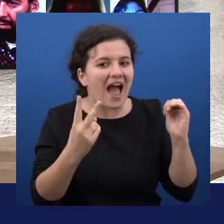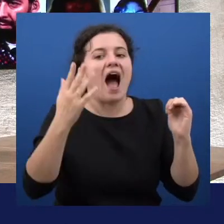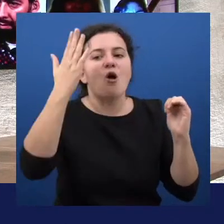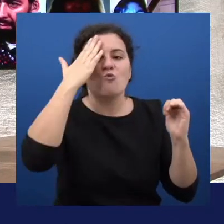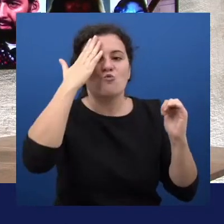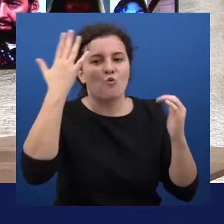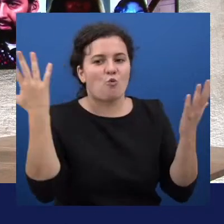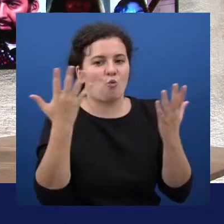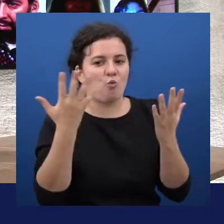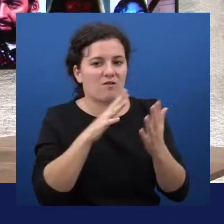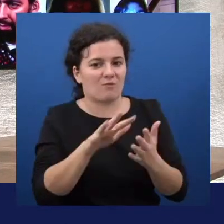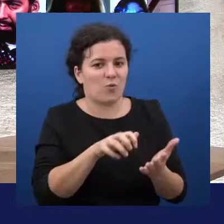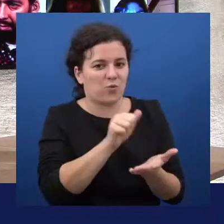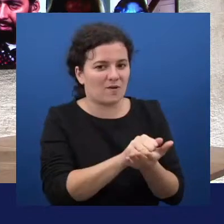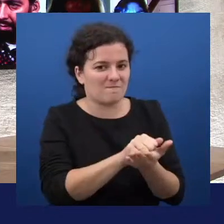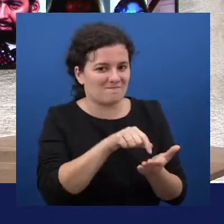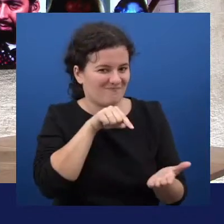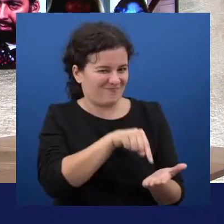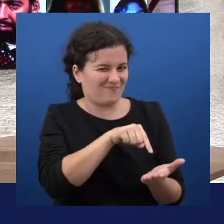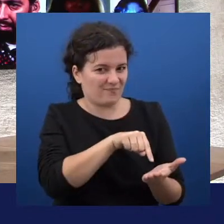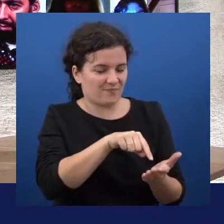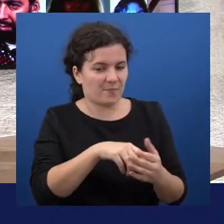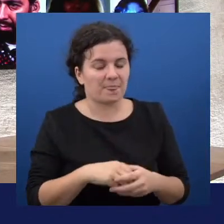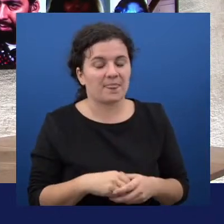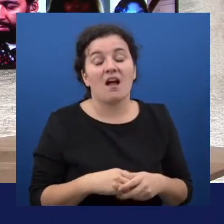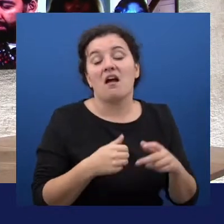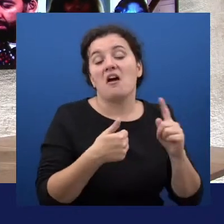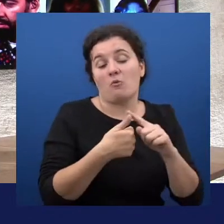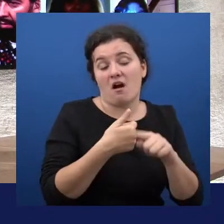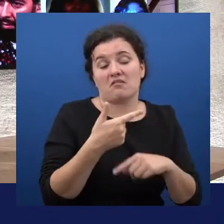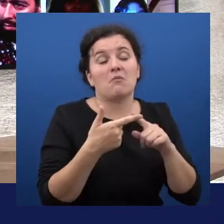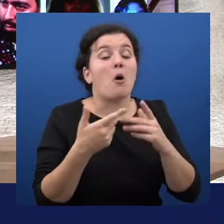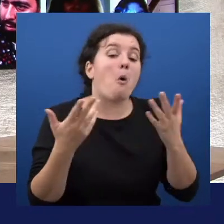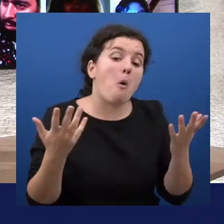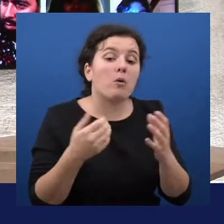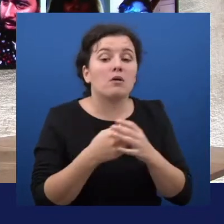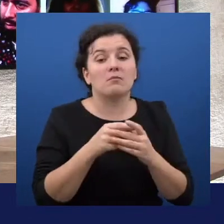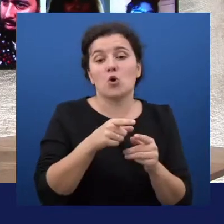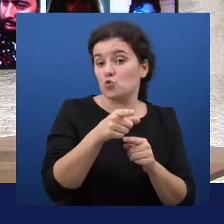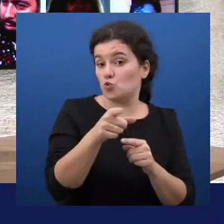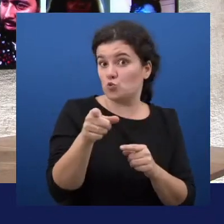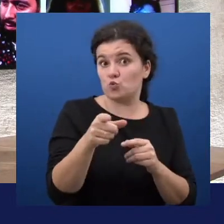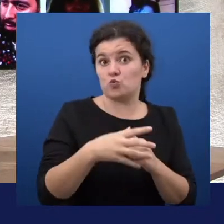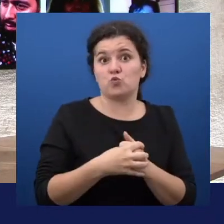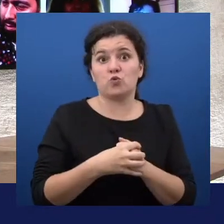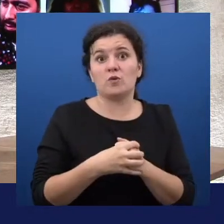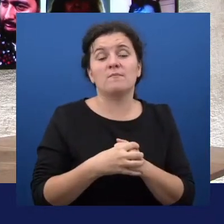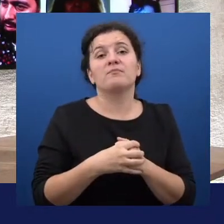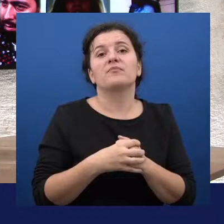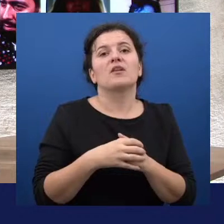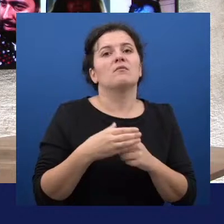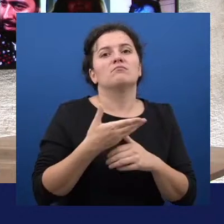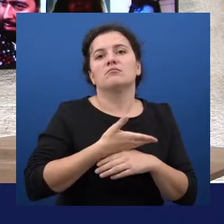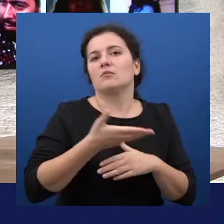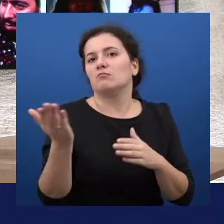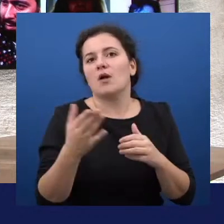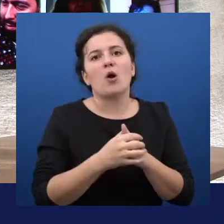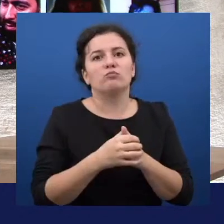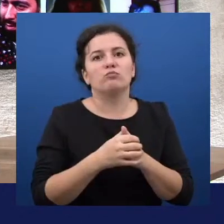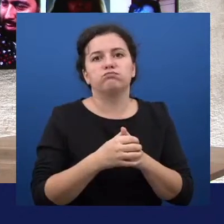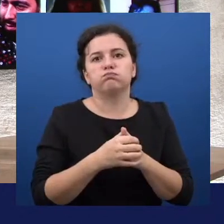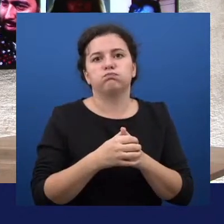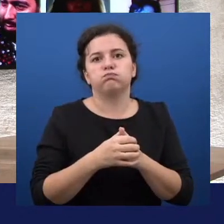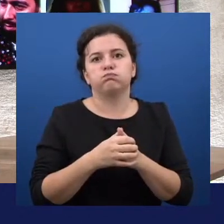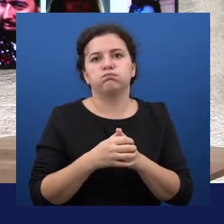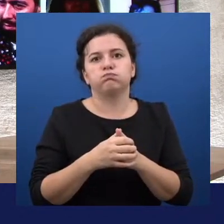example. But if you are out there in like factories and you are